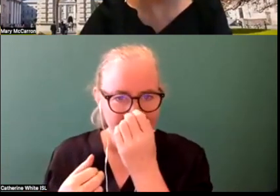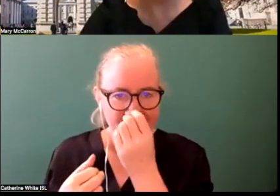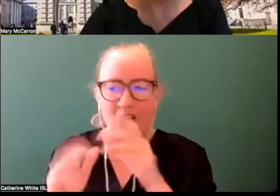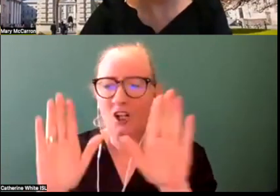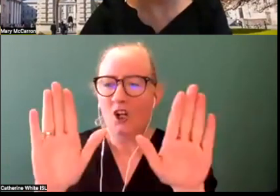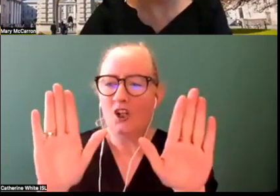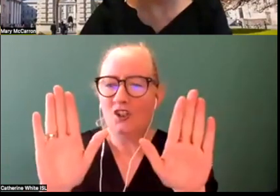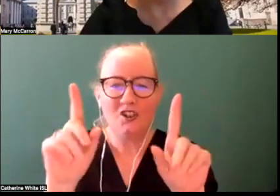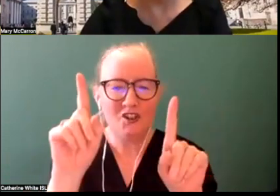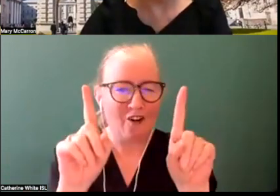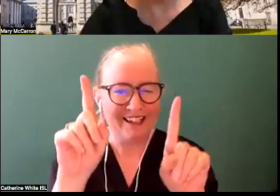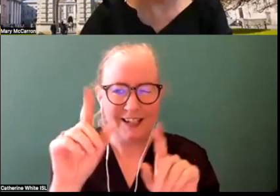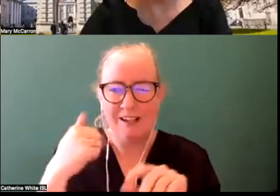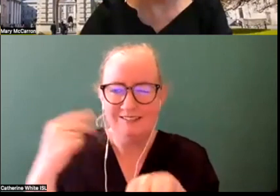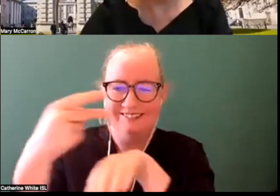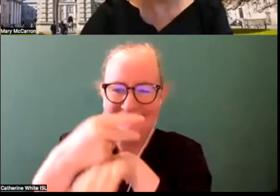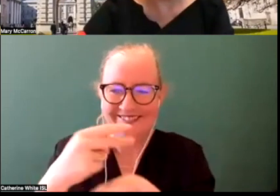I can come in on